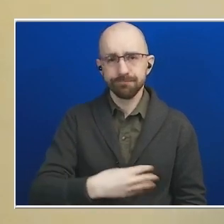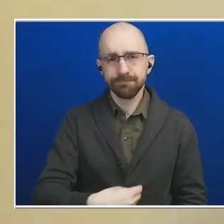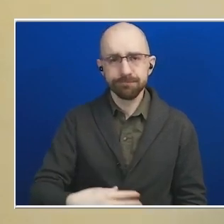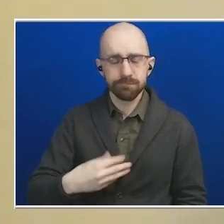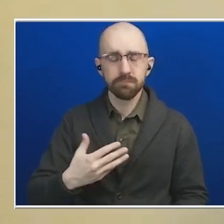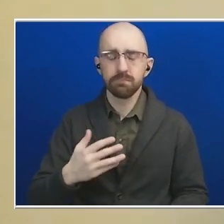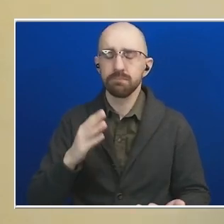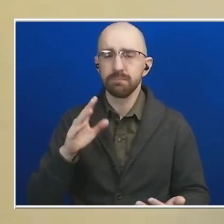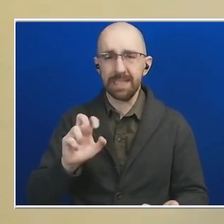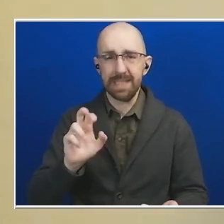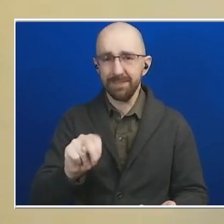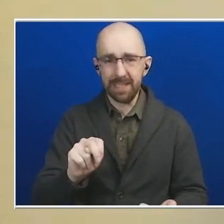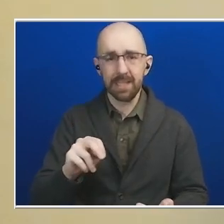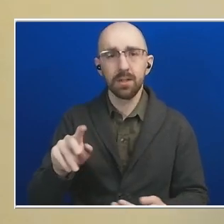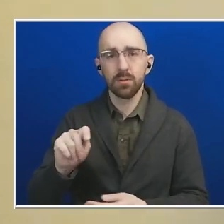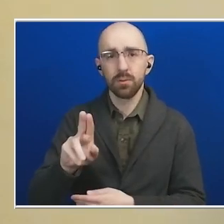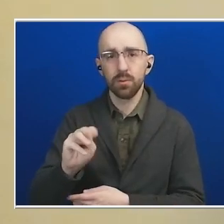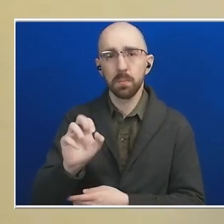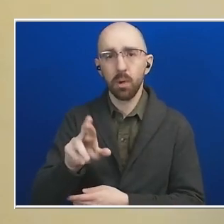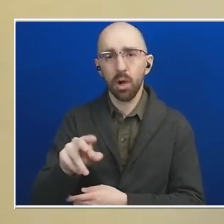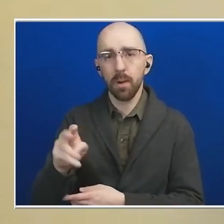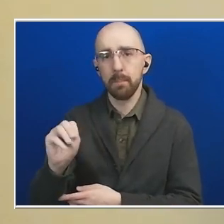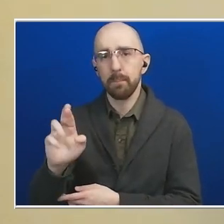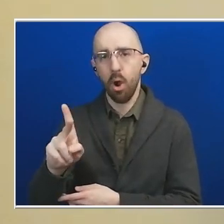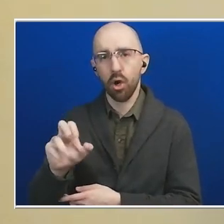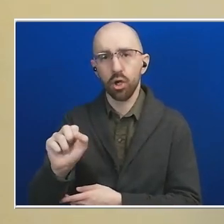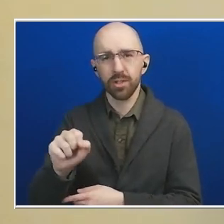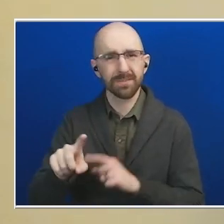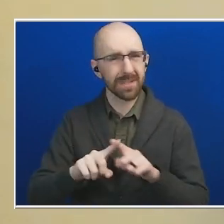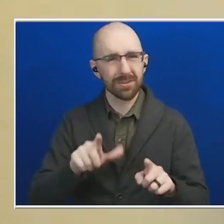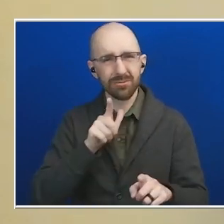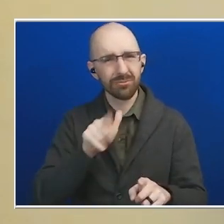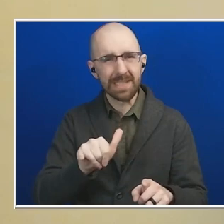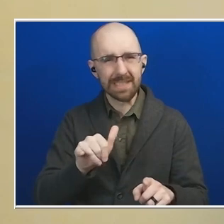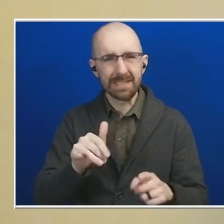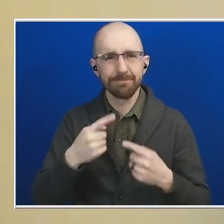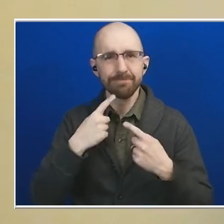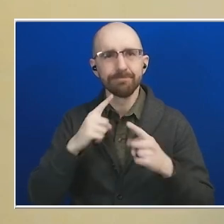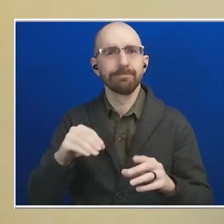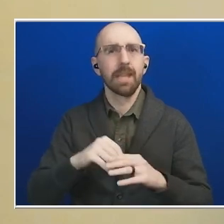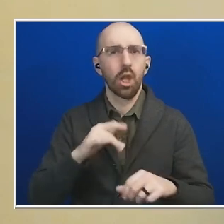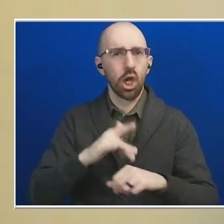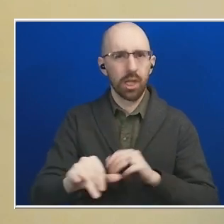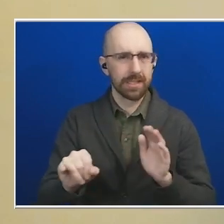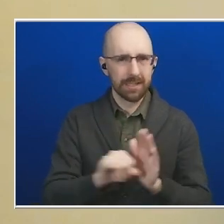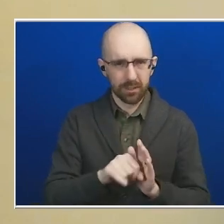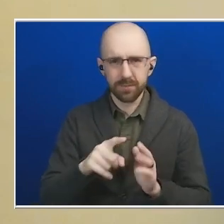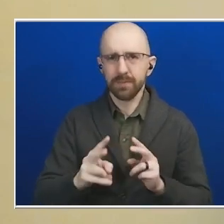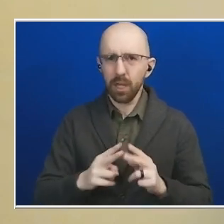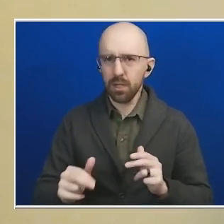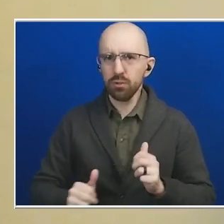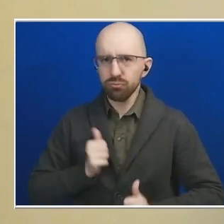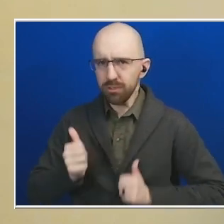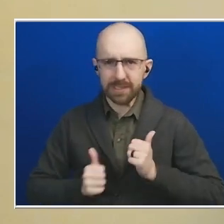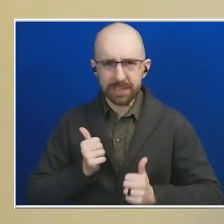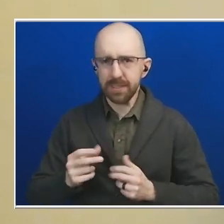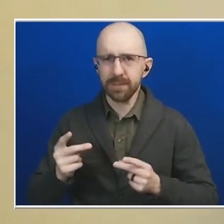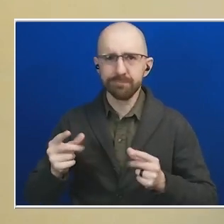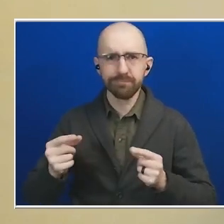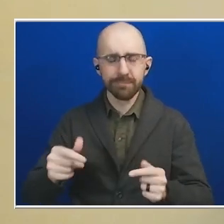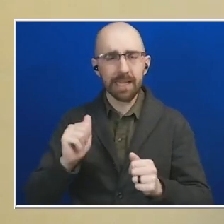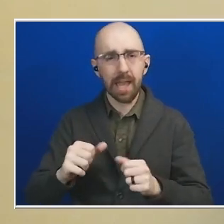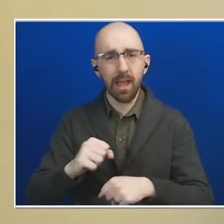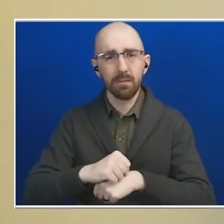even tumor markers, but they haven't really panned out in early detection. And this is a very aggressive cancer that could pop up in